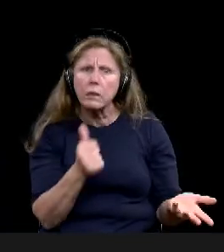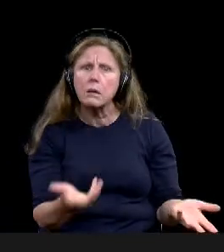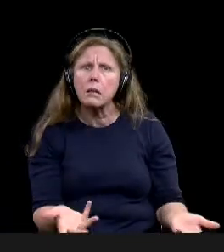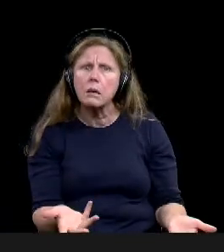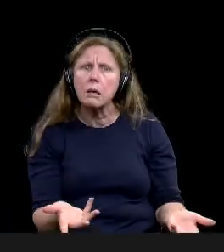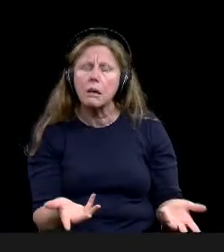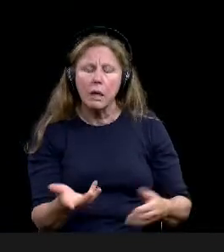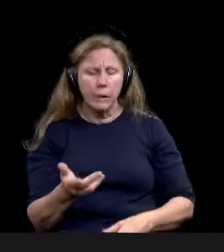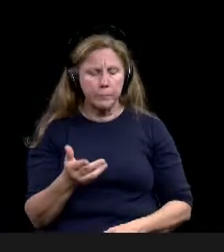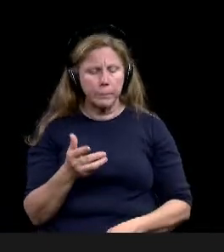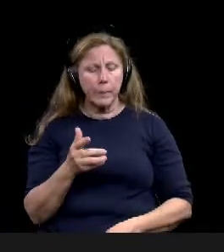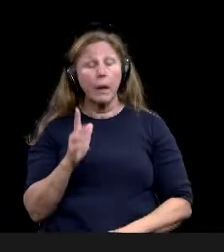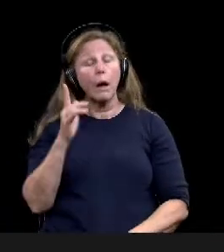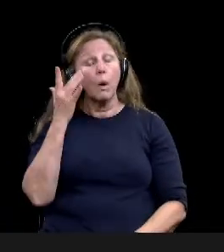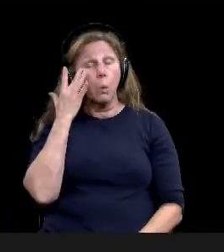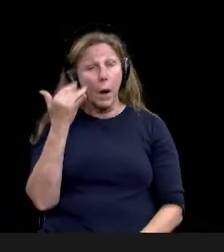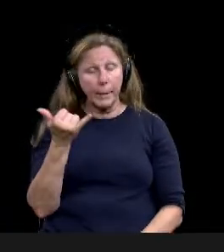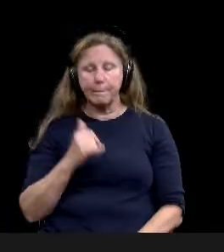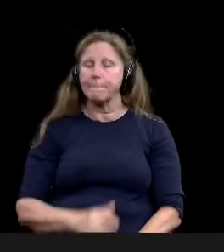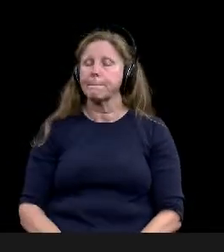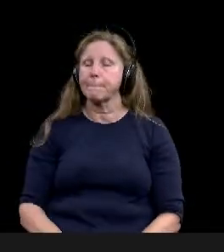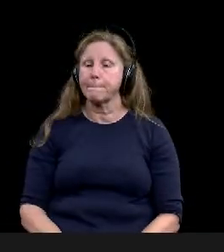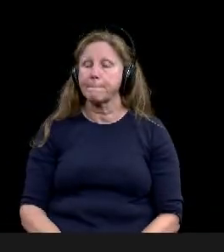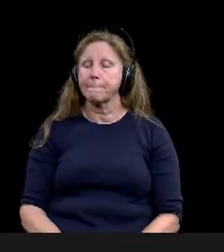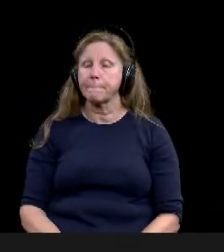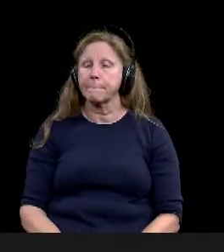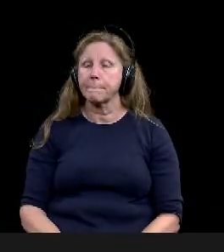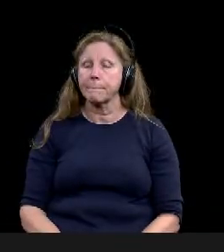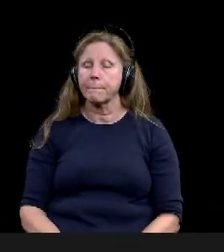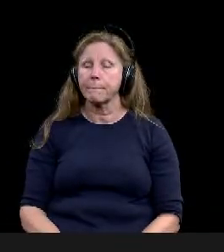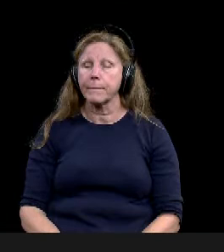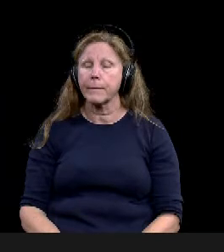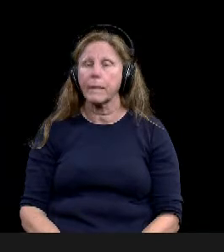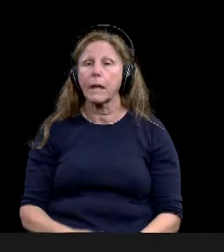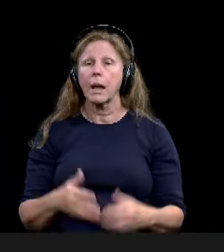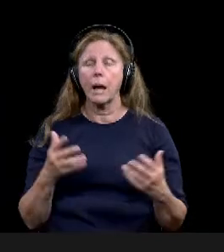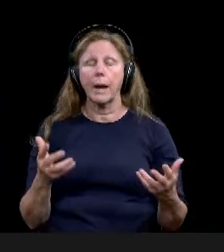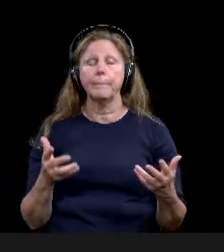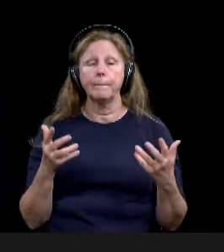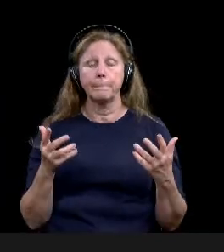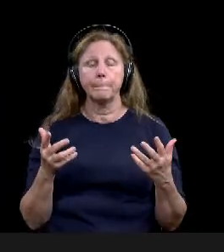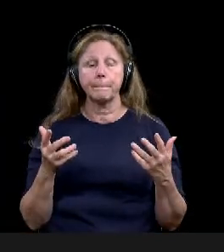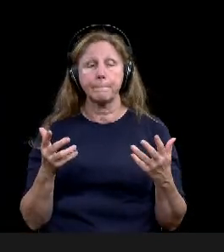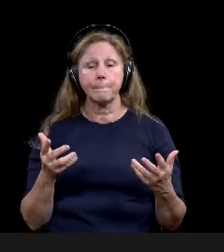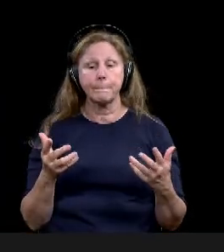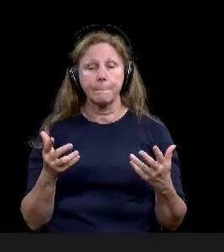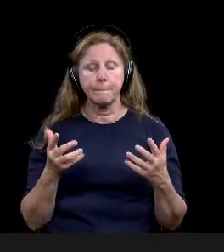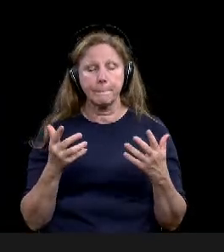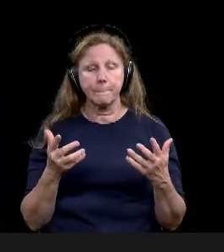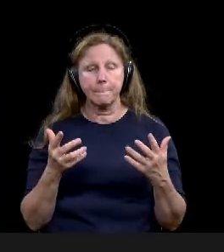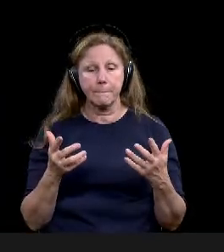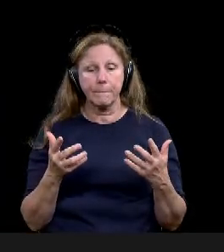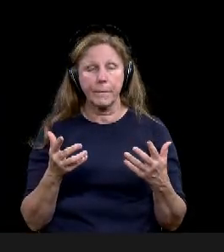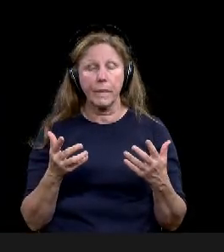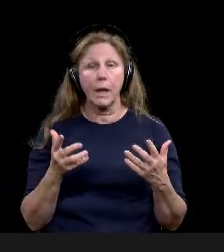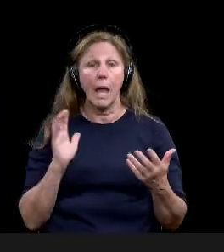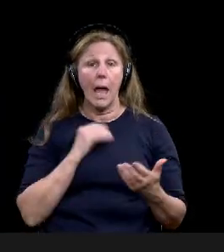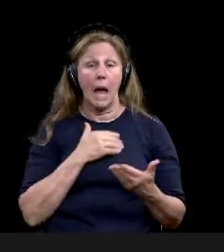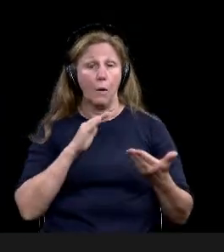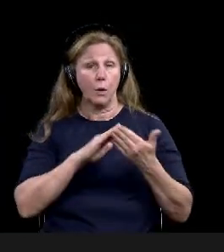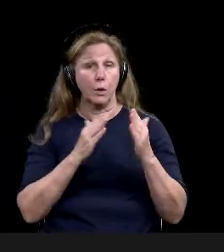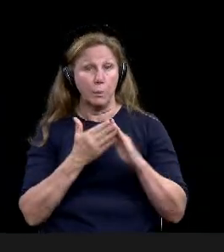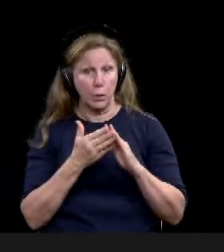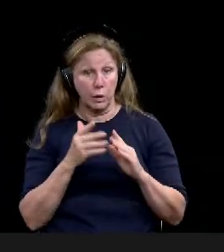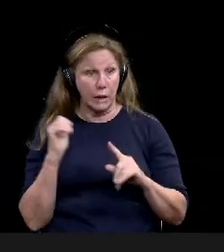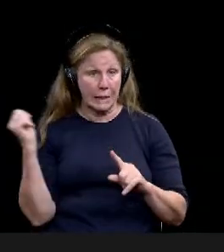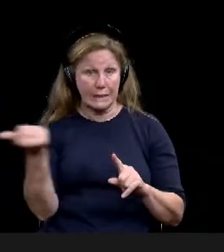the willingness of our community to come in and get vaccinated, the linkages between